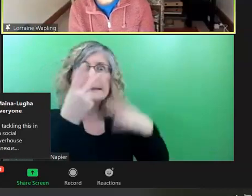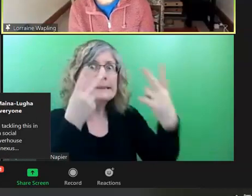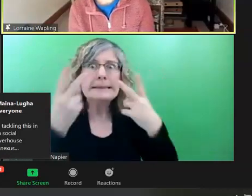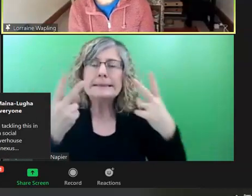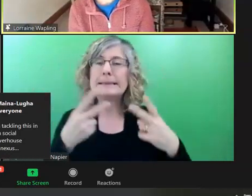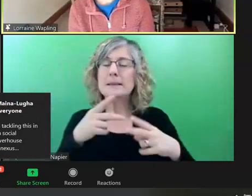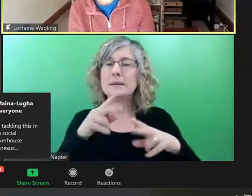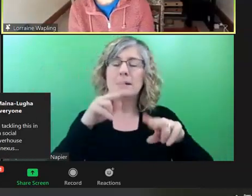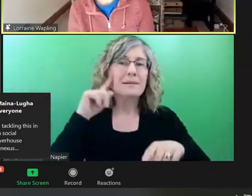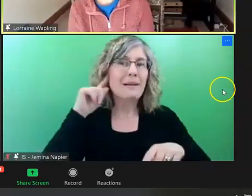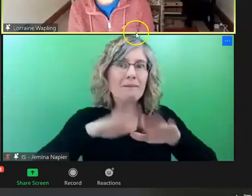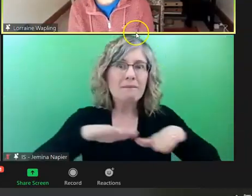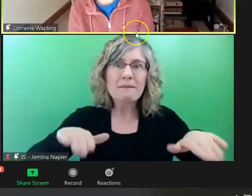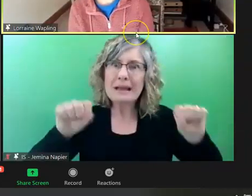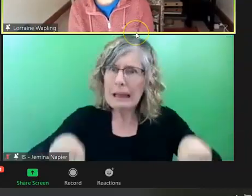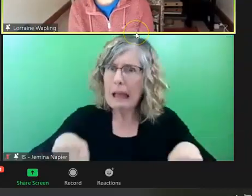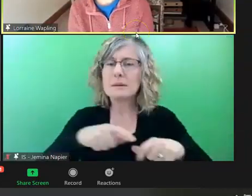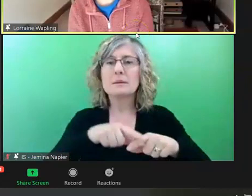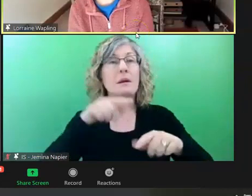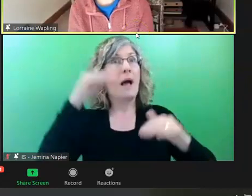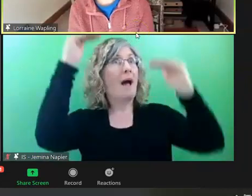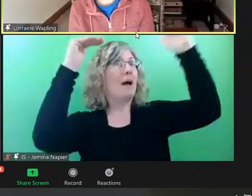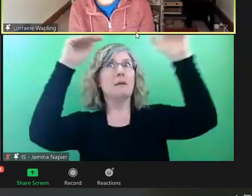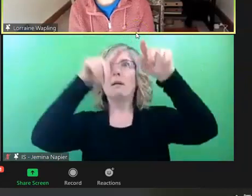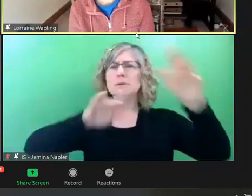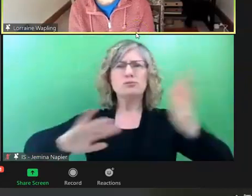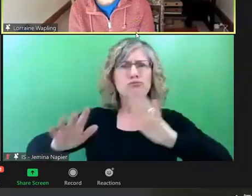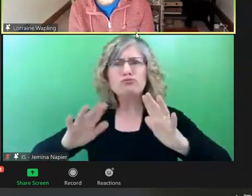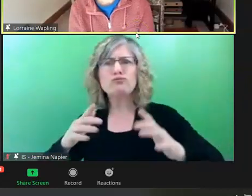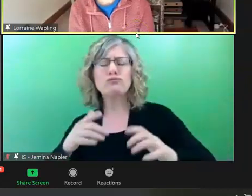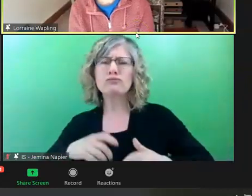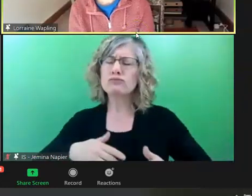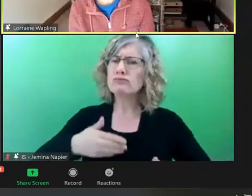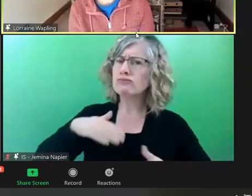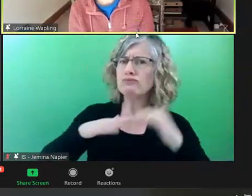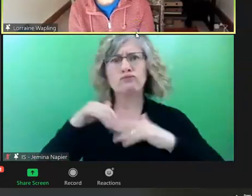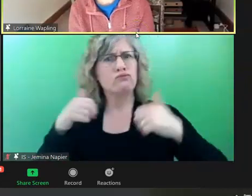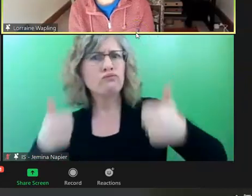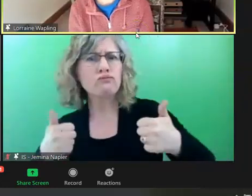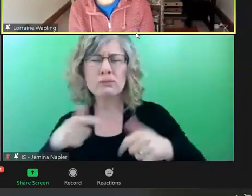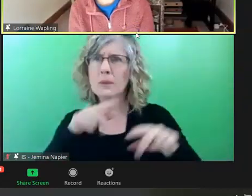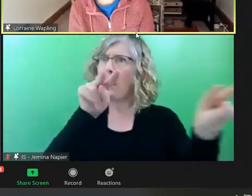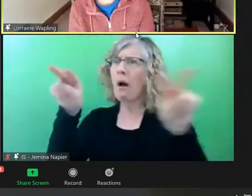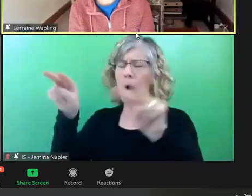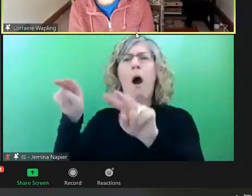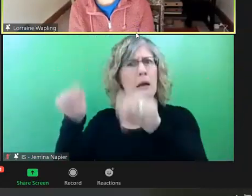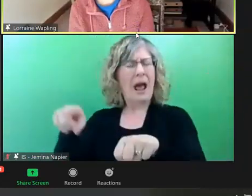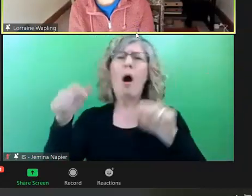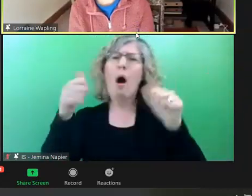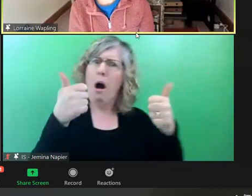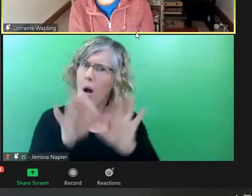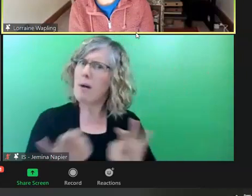also we need to be putting more pressure on governments to improve the services. You know, and that goes from